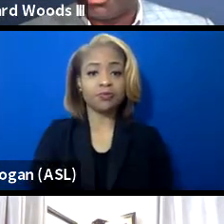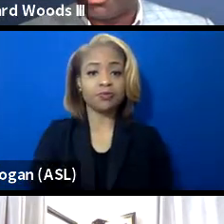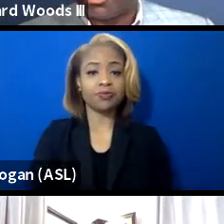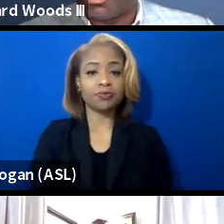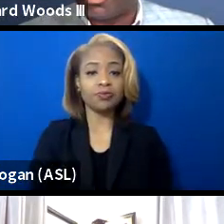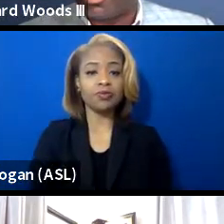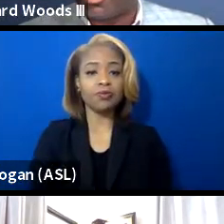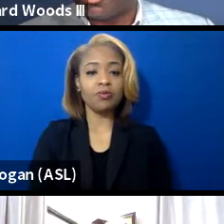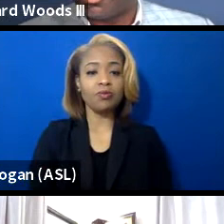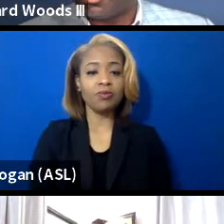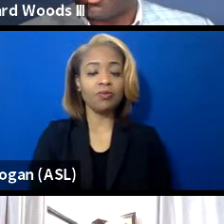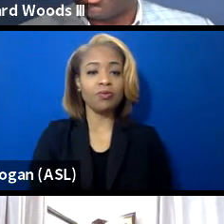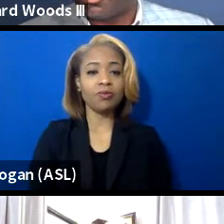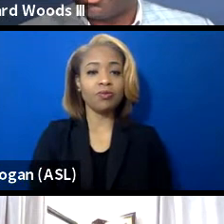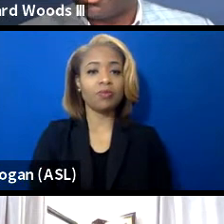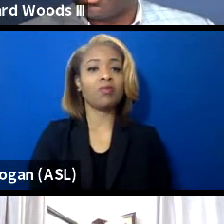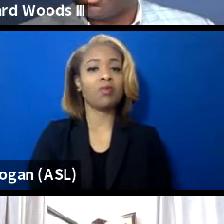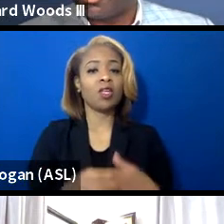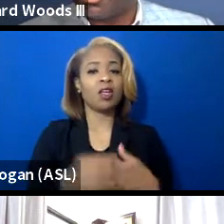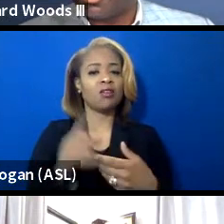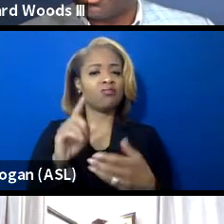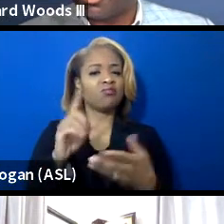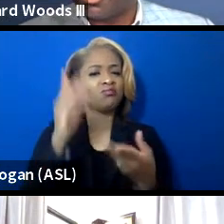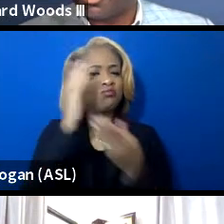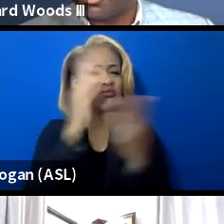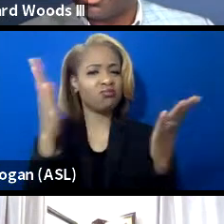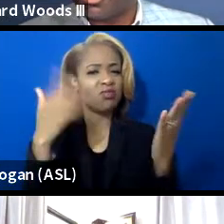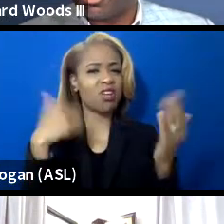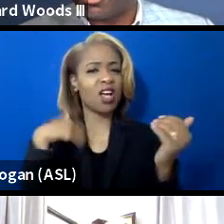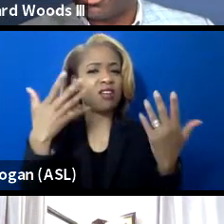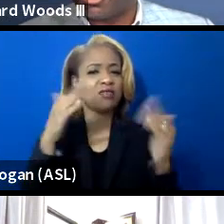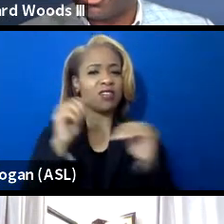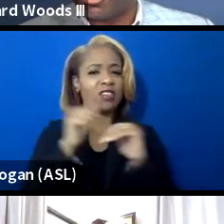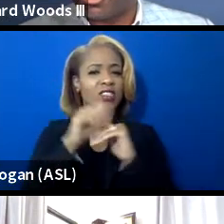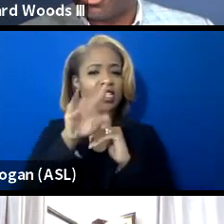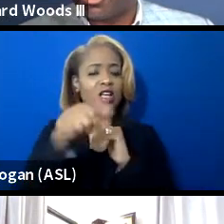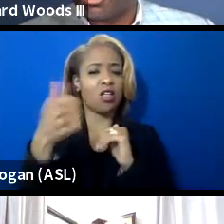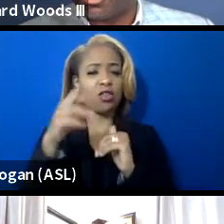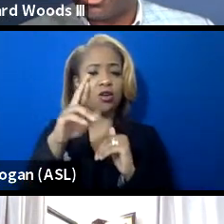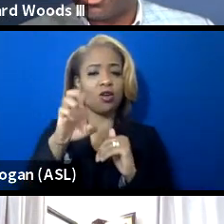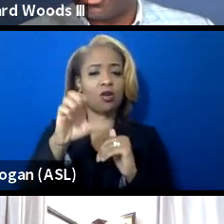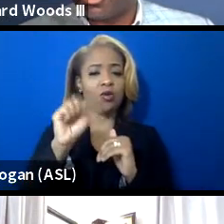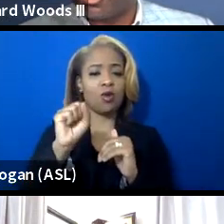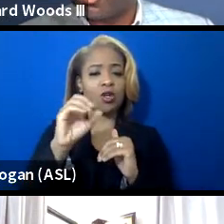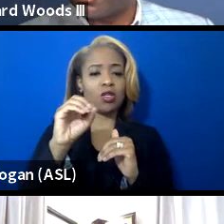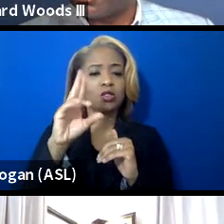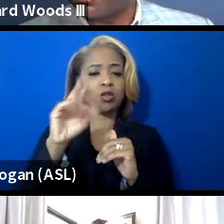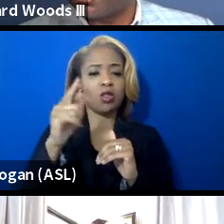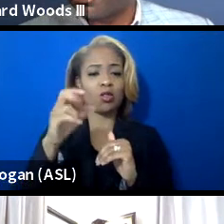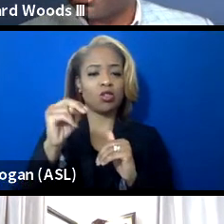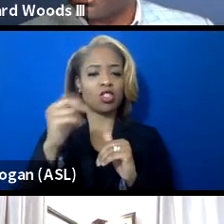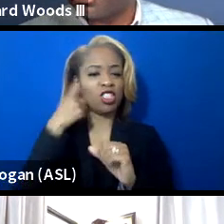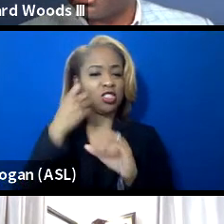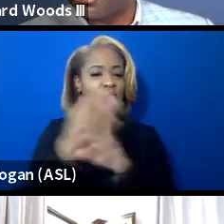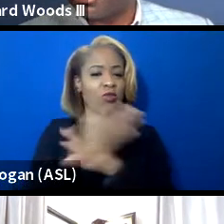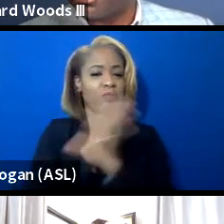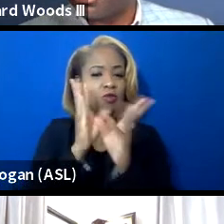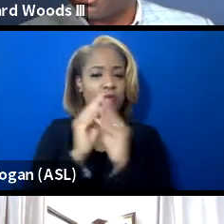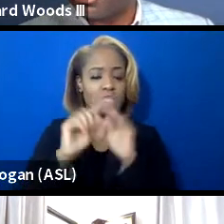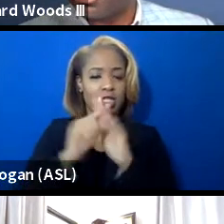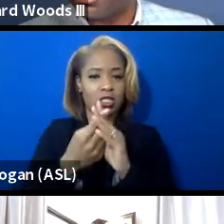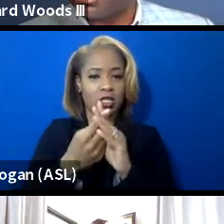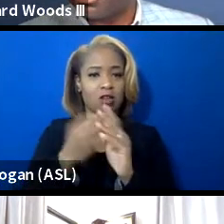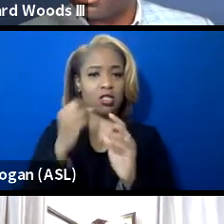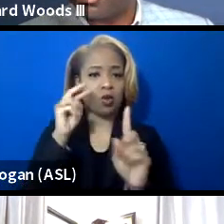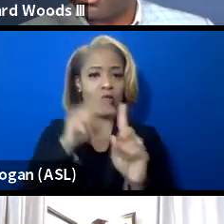I just want to make the public and commissioners aware that I did send along another resolution immediately prior to the meeting. So check